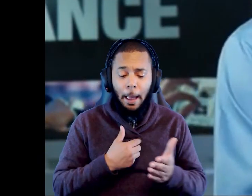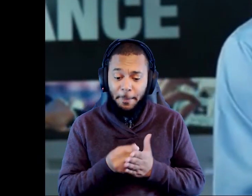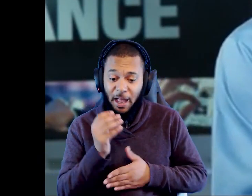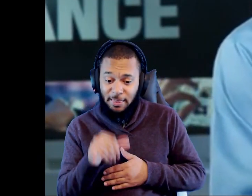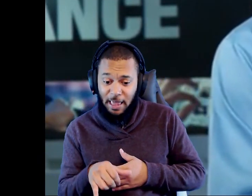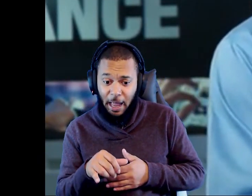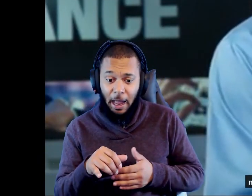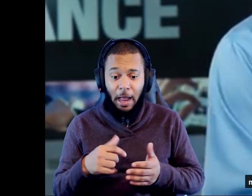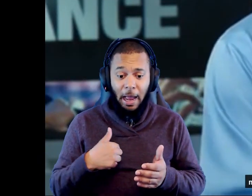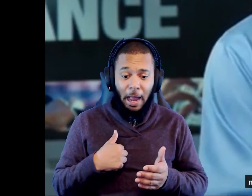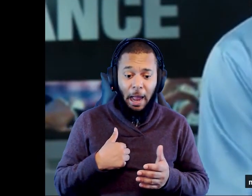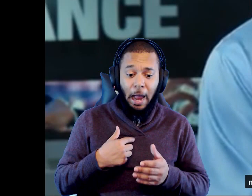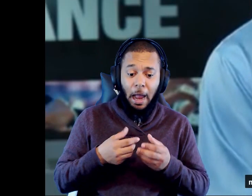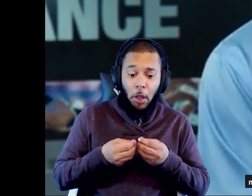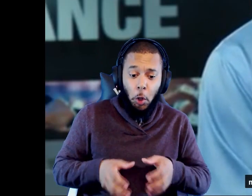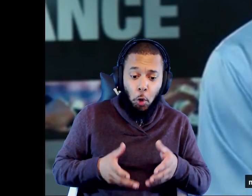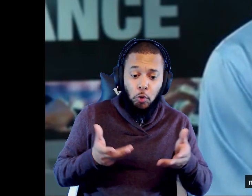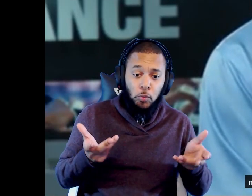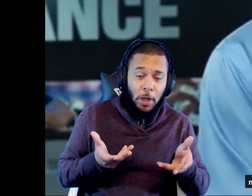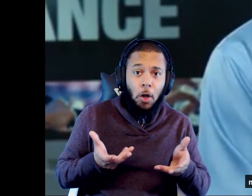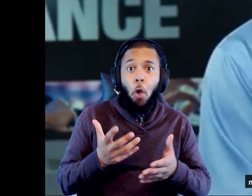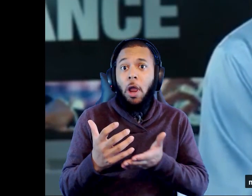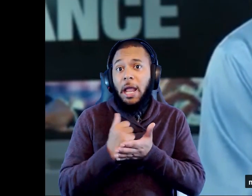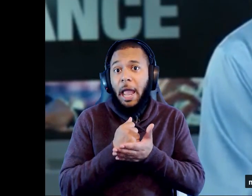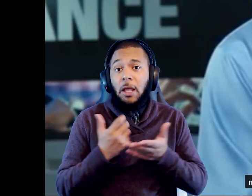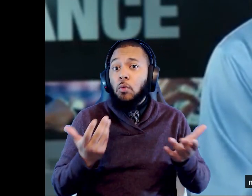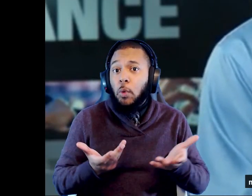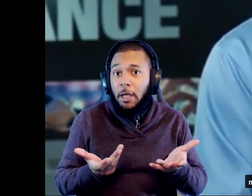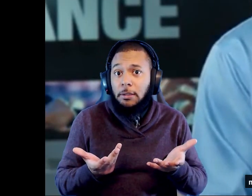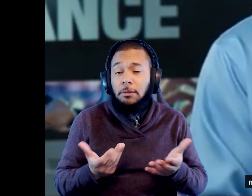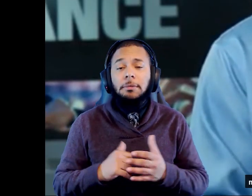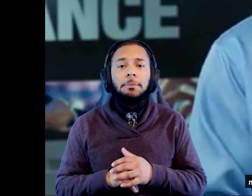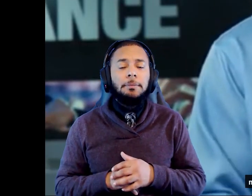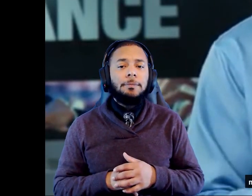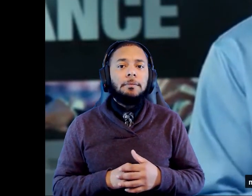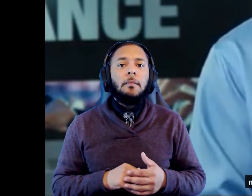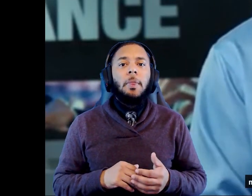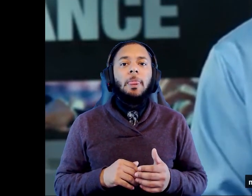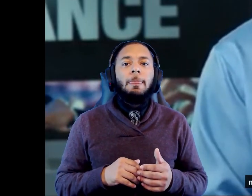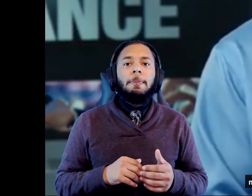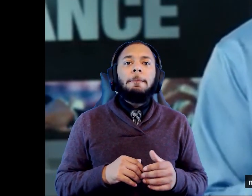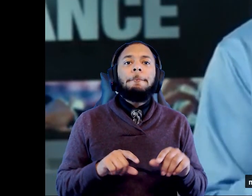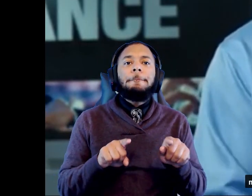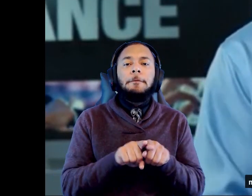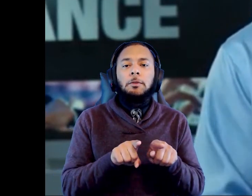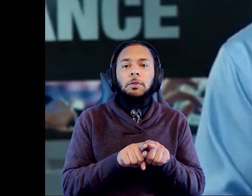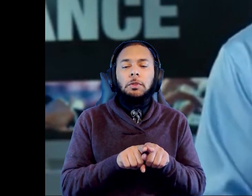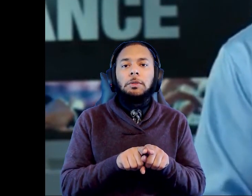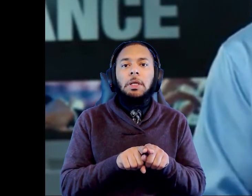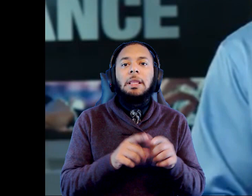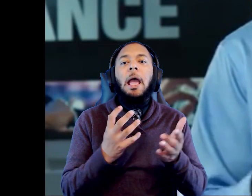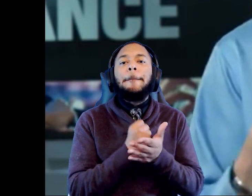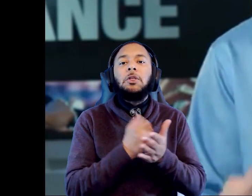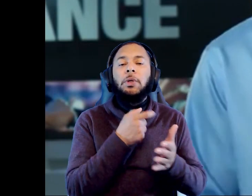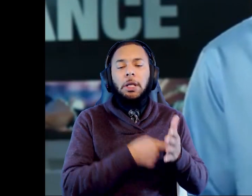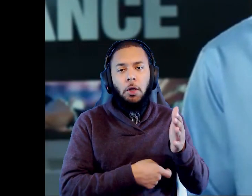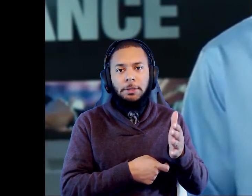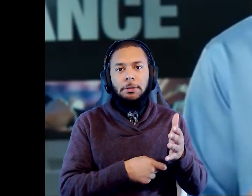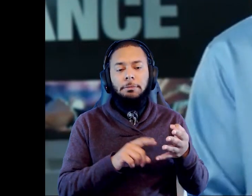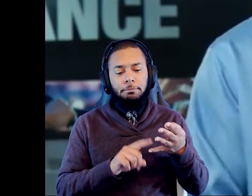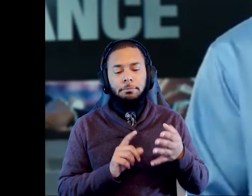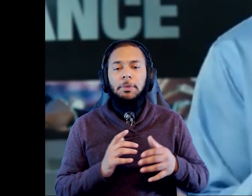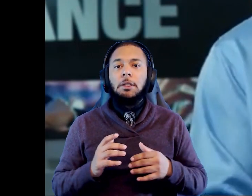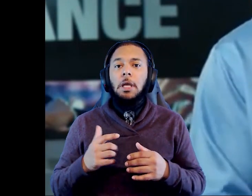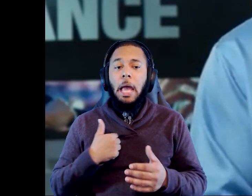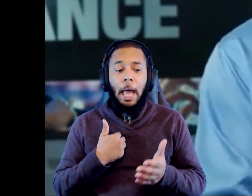that really mean to maybe the bottom line of my pocketbook? But then also the opportunity cost. I purchased